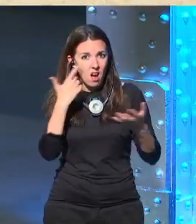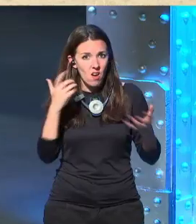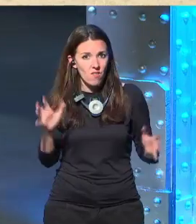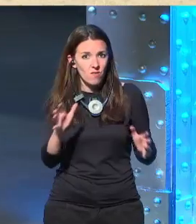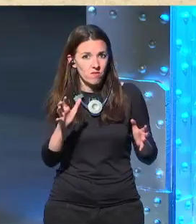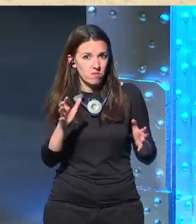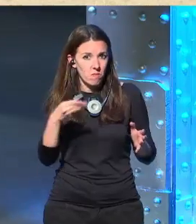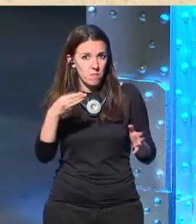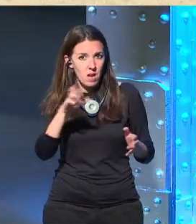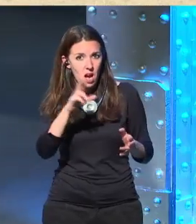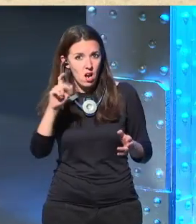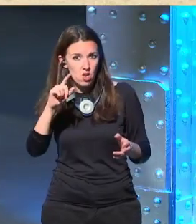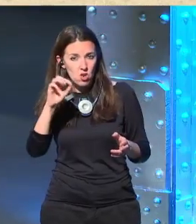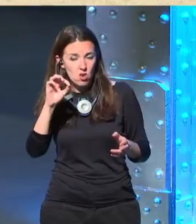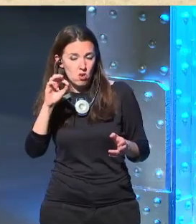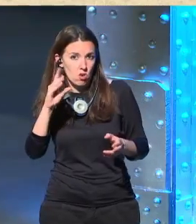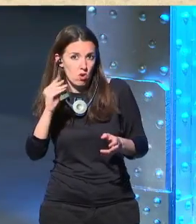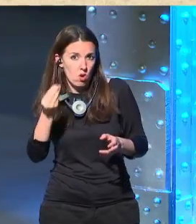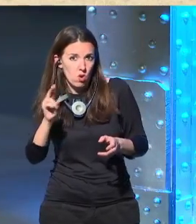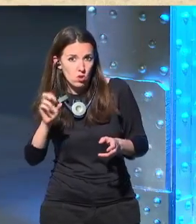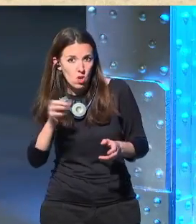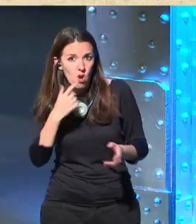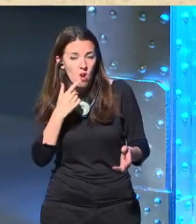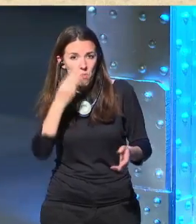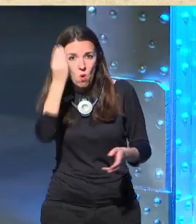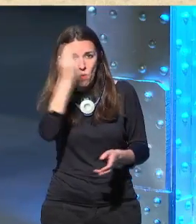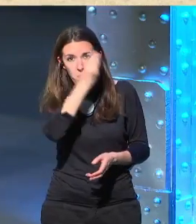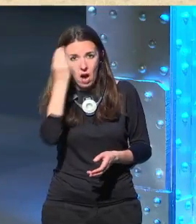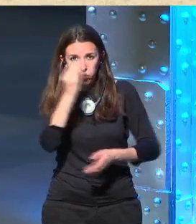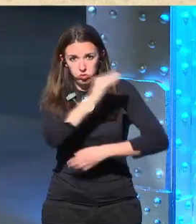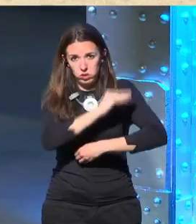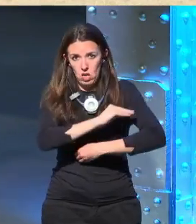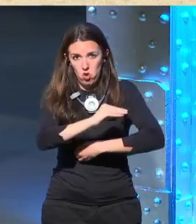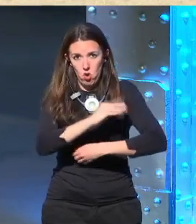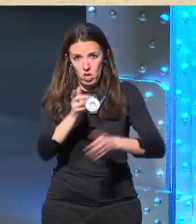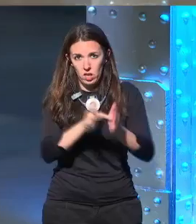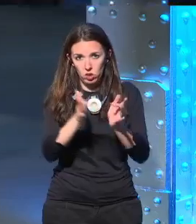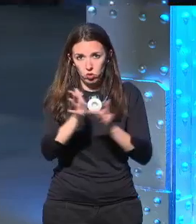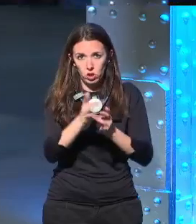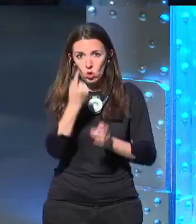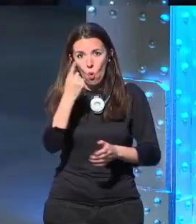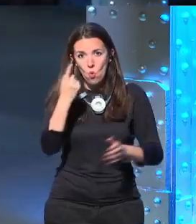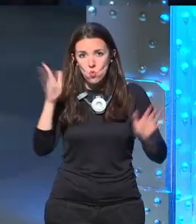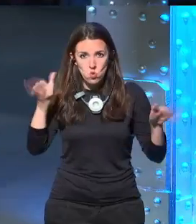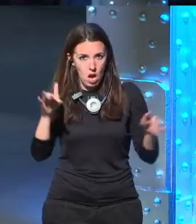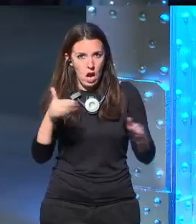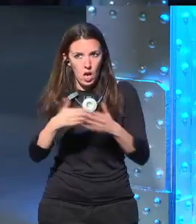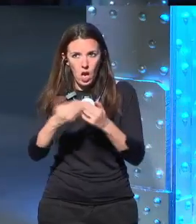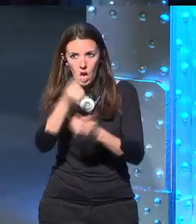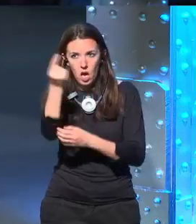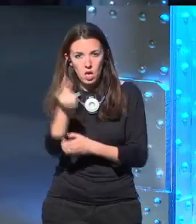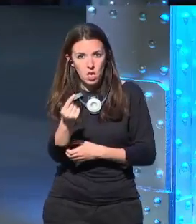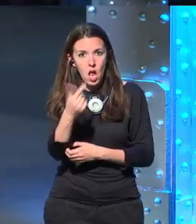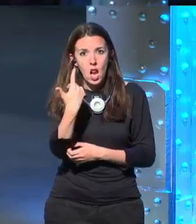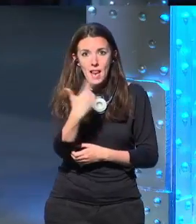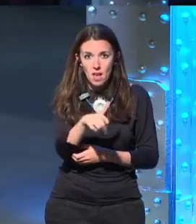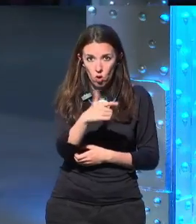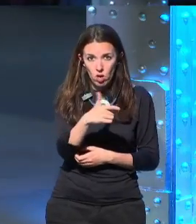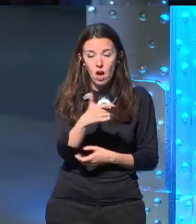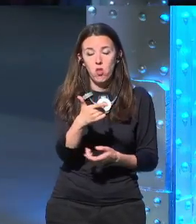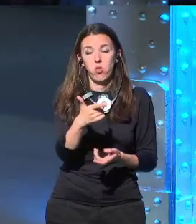And Leonardo gets to do two things, a backdrop and one of the angels. We see in Leonardo that love of the